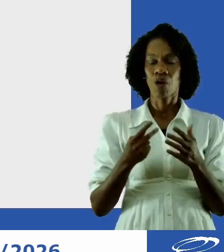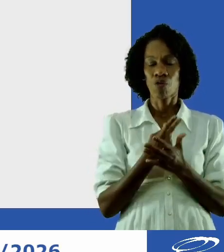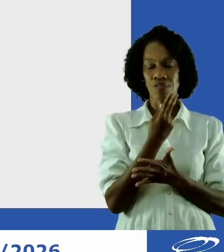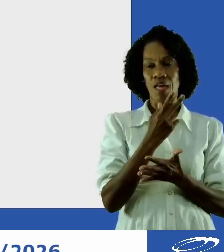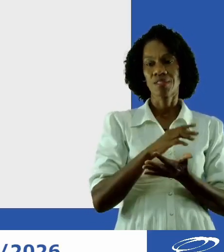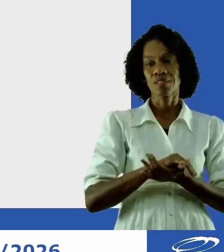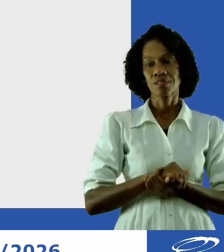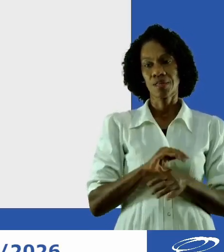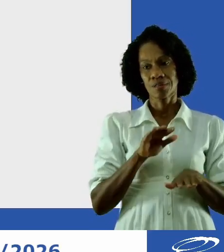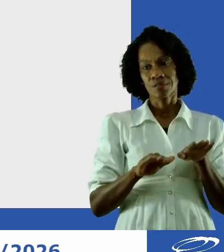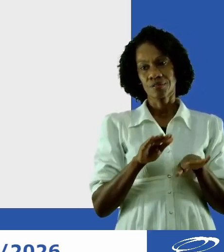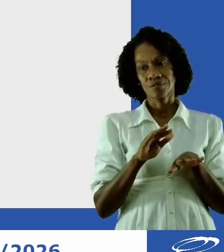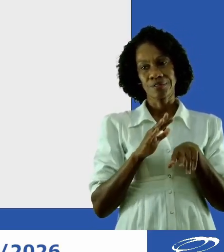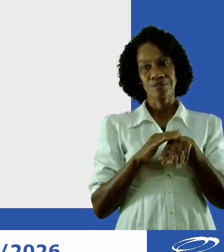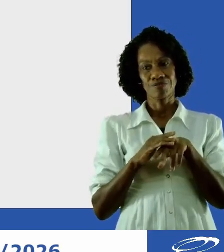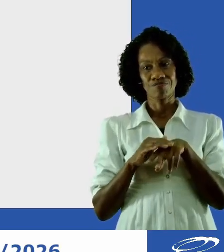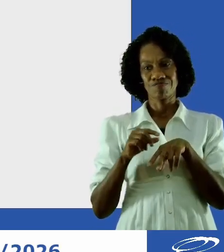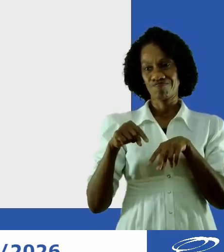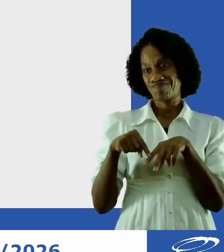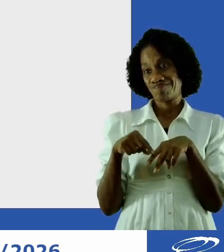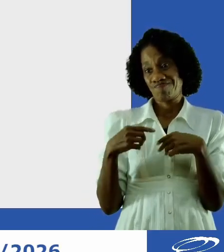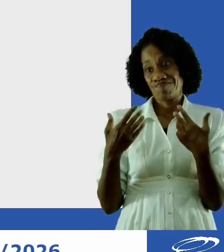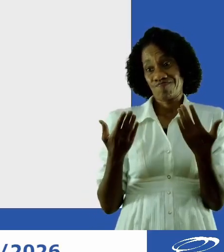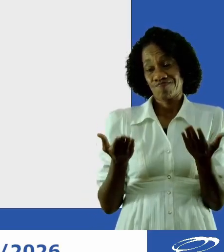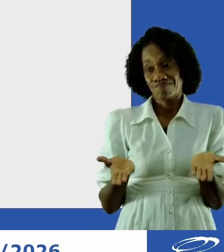antibiotic treatment in this population, then we